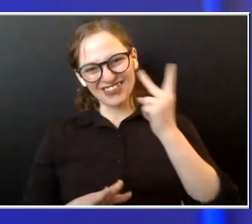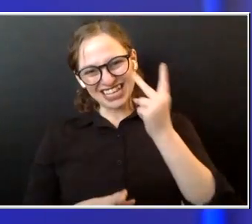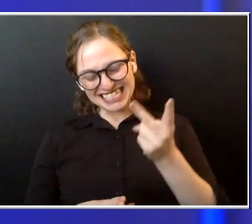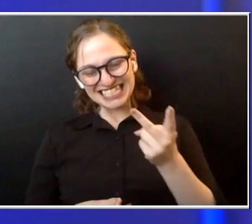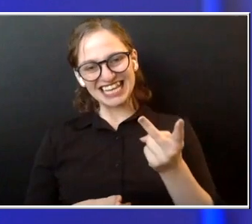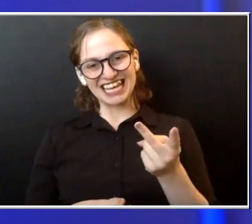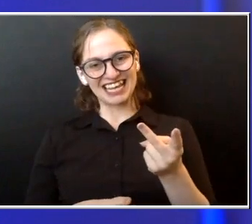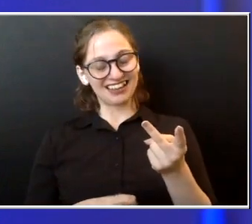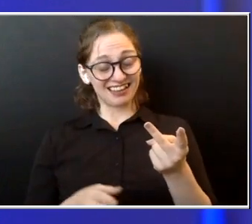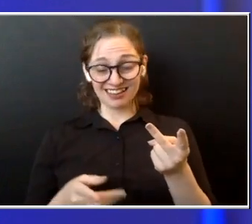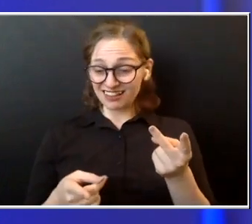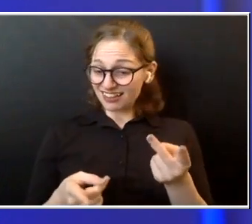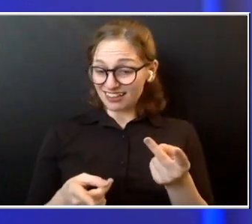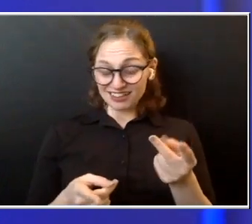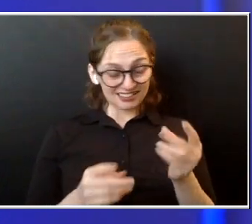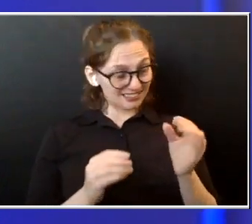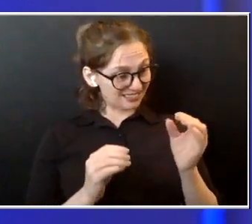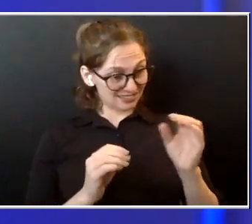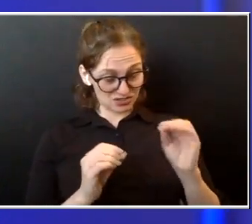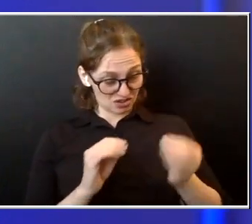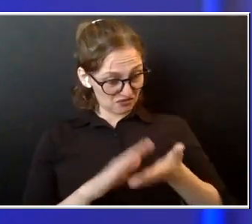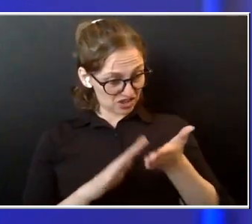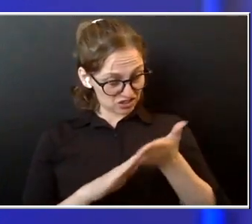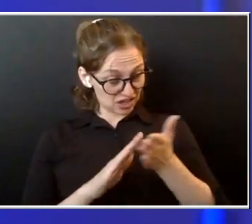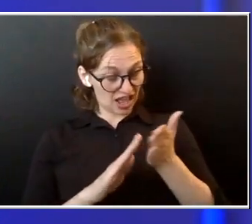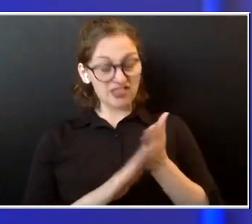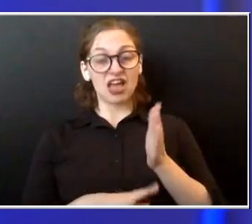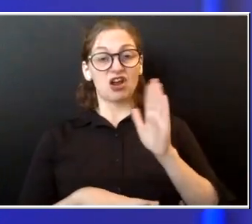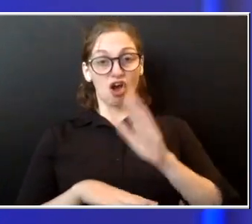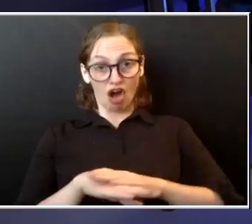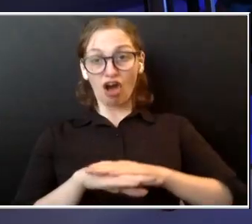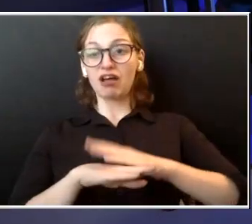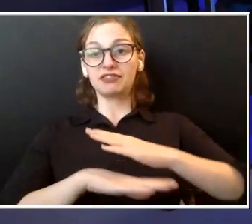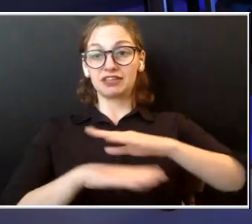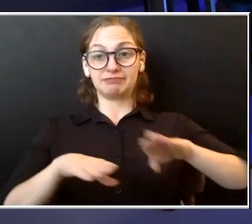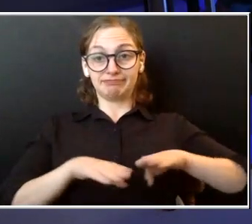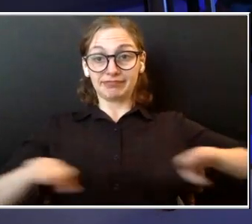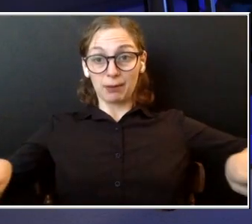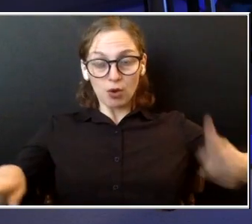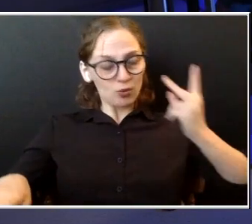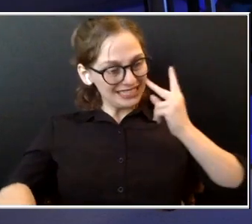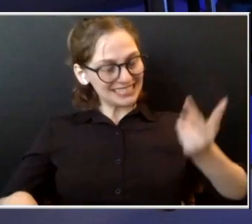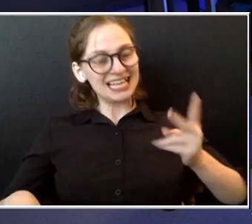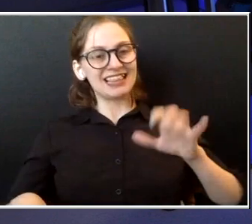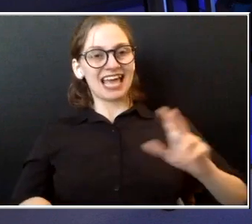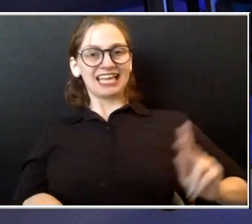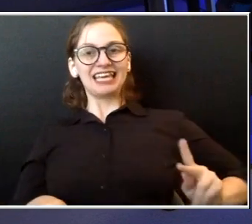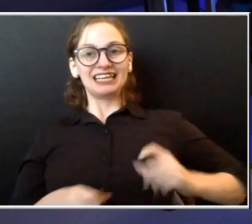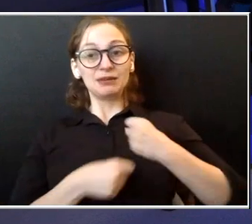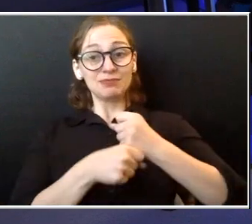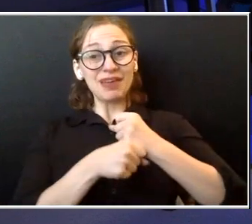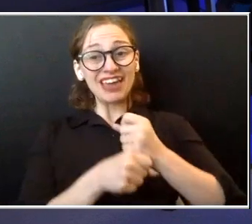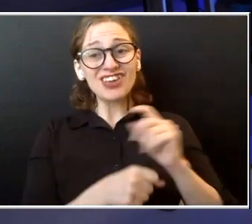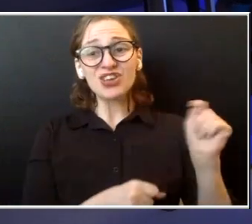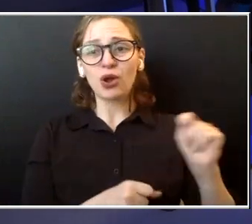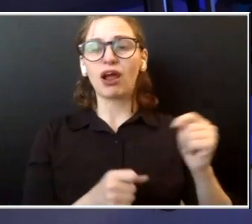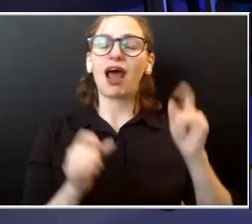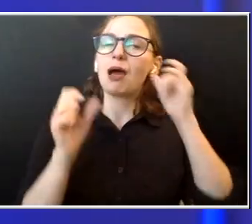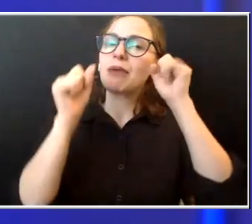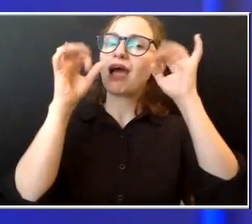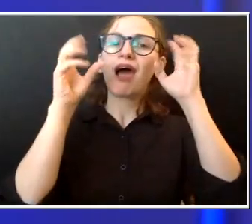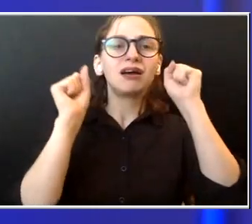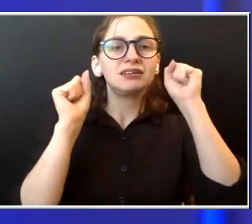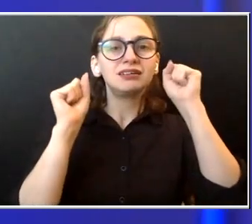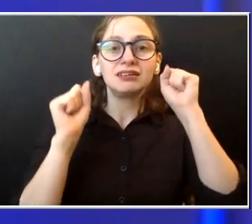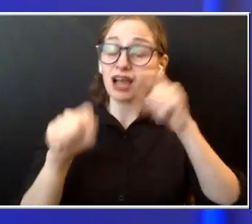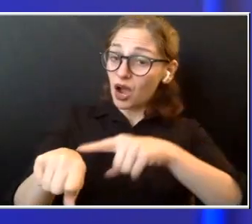starts making urine right on the table. It's fascinating. It's fantastic. How long do you think that kidney is going to work? Longer than he needs. I think it's going to last